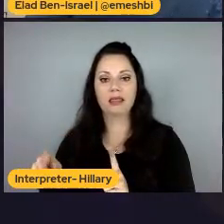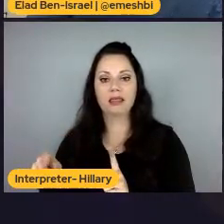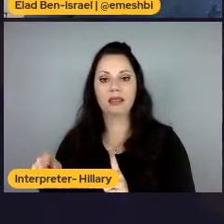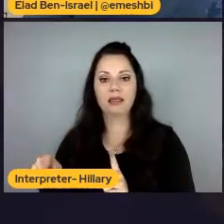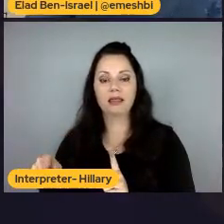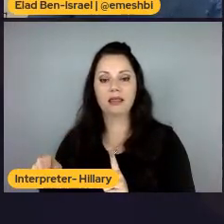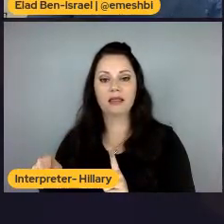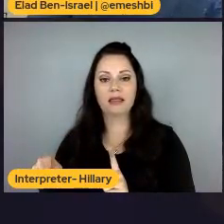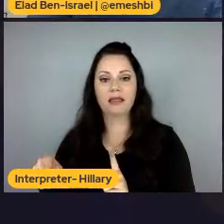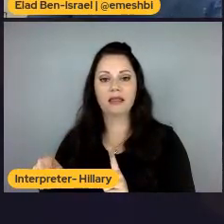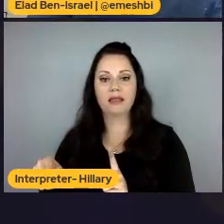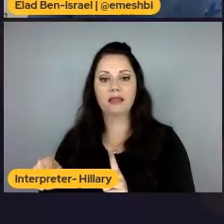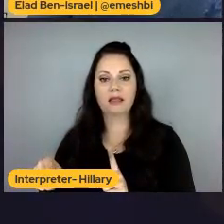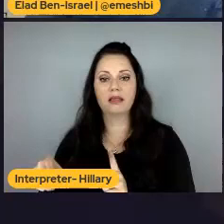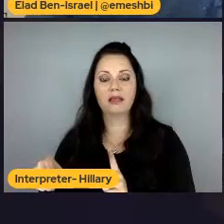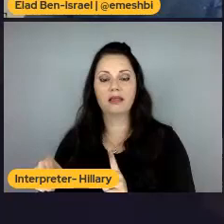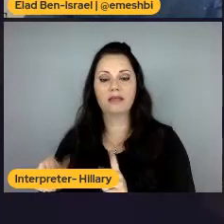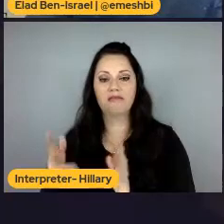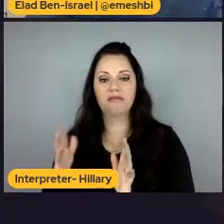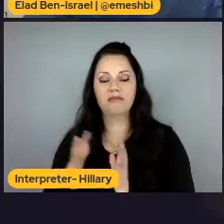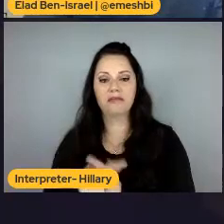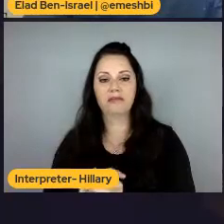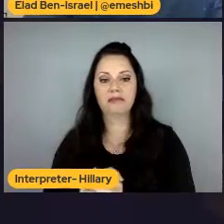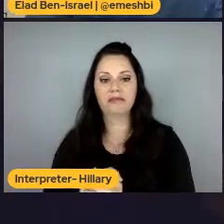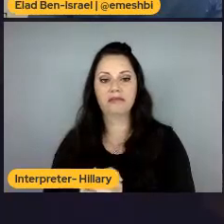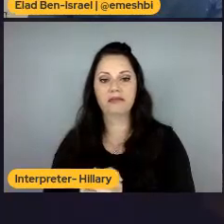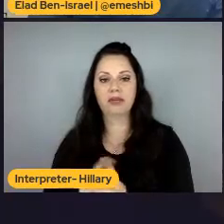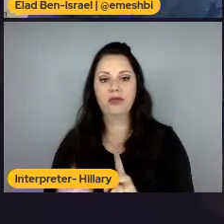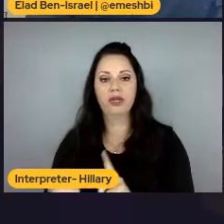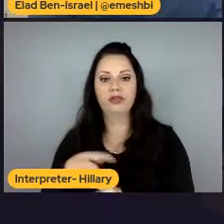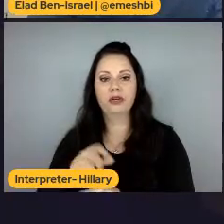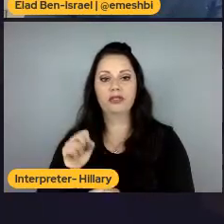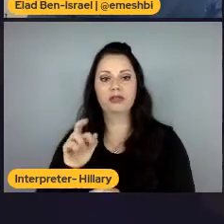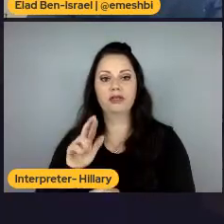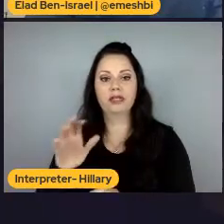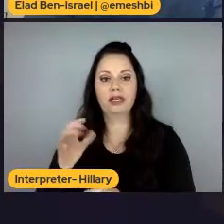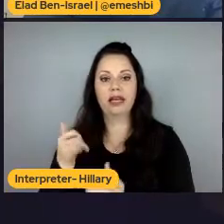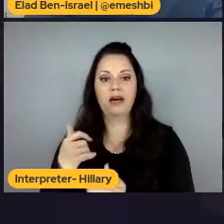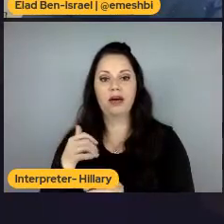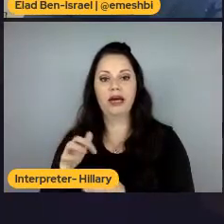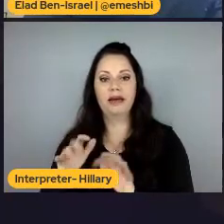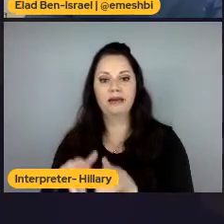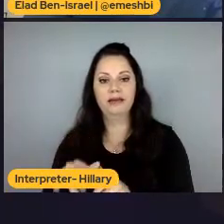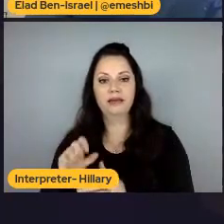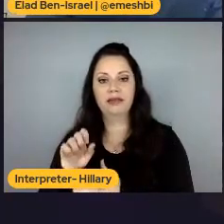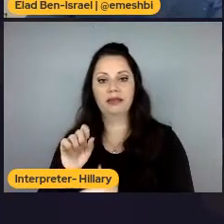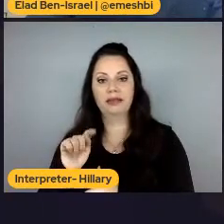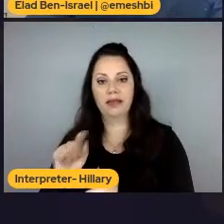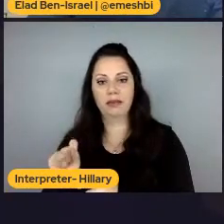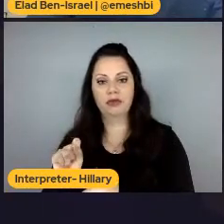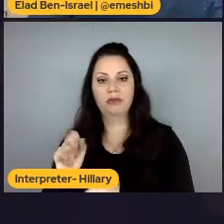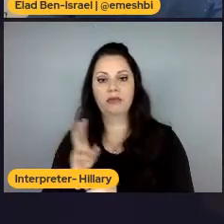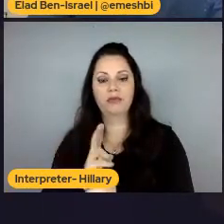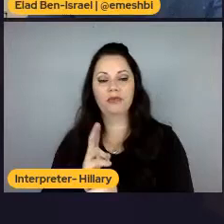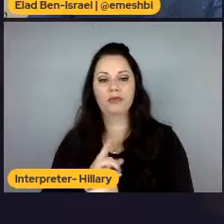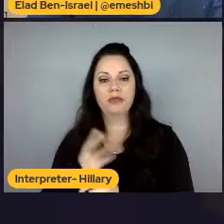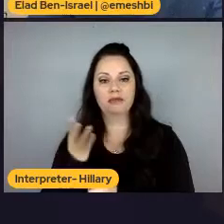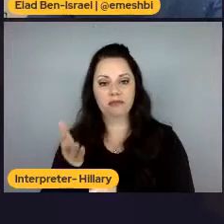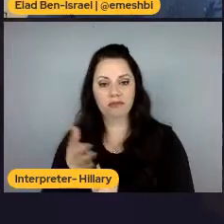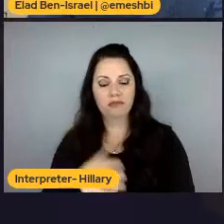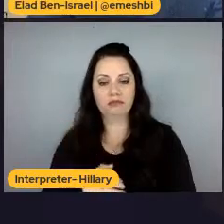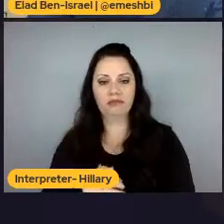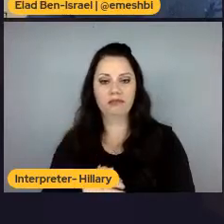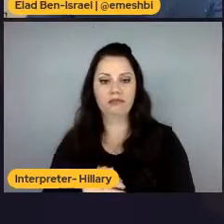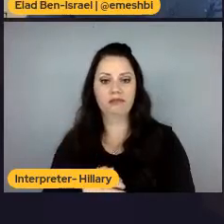just path, and return src. And now I can just create a TypeScript file by doing src user.ts